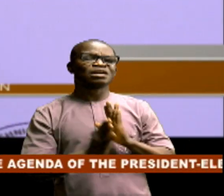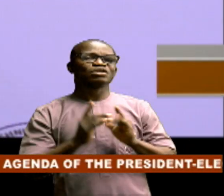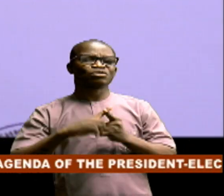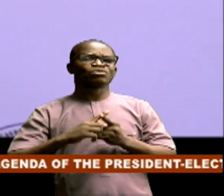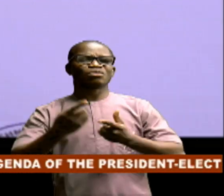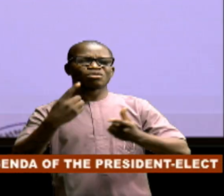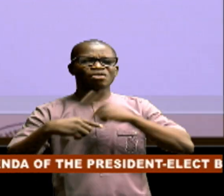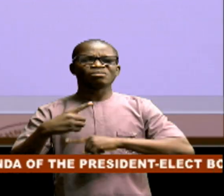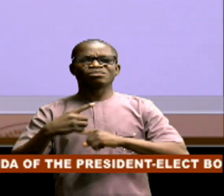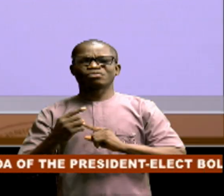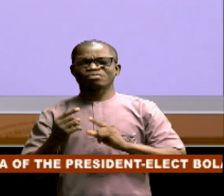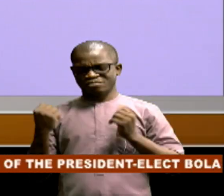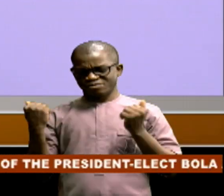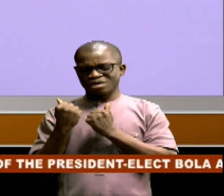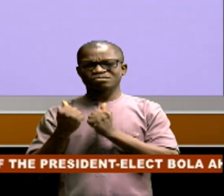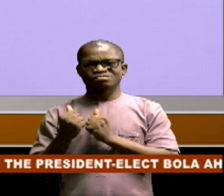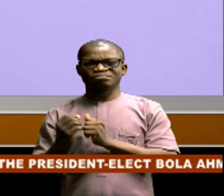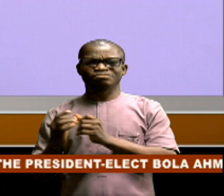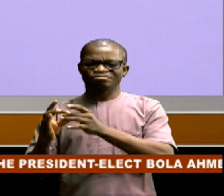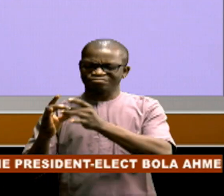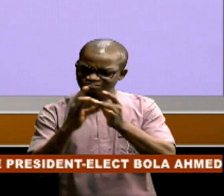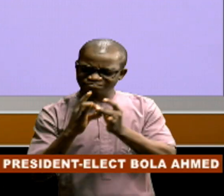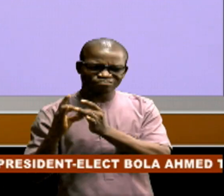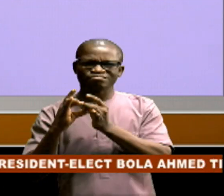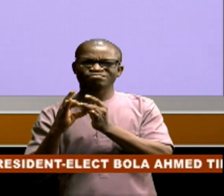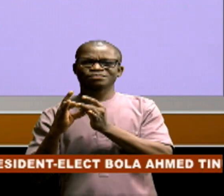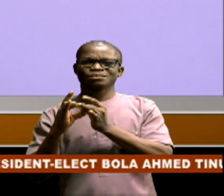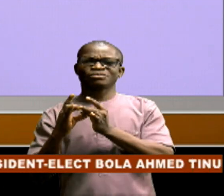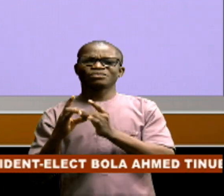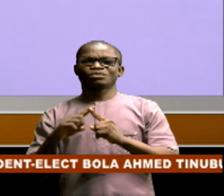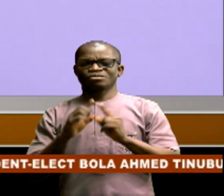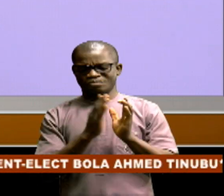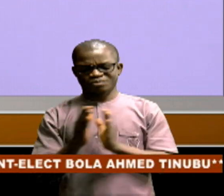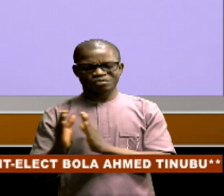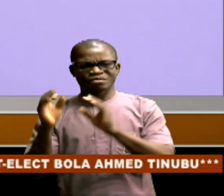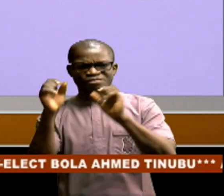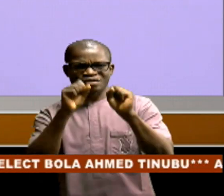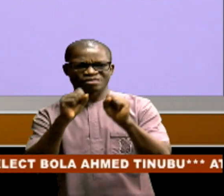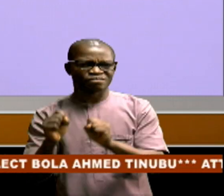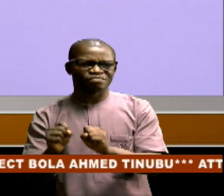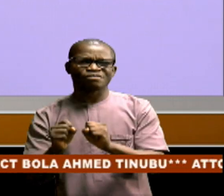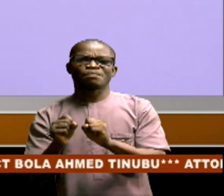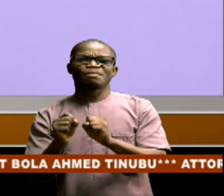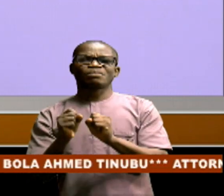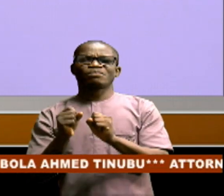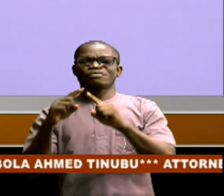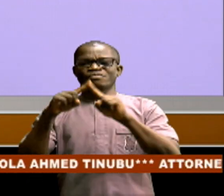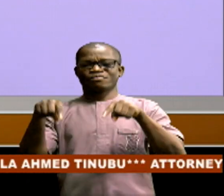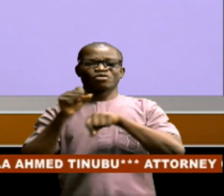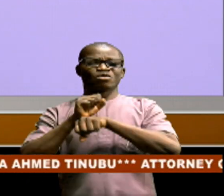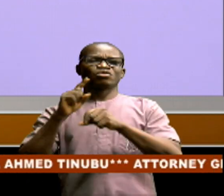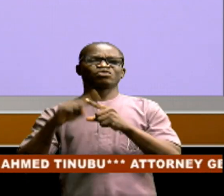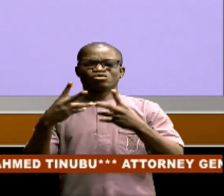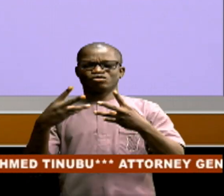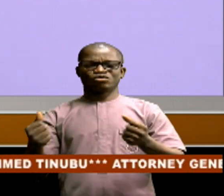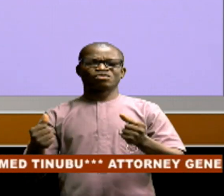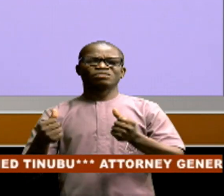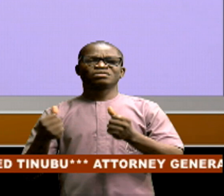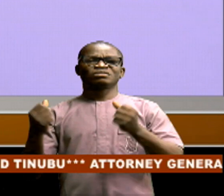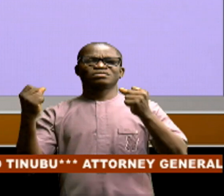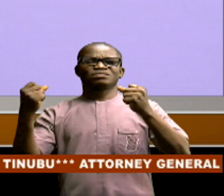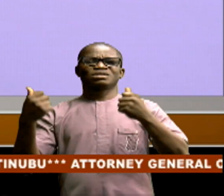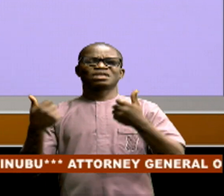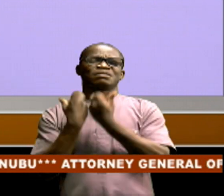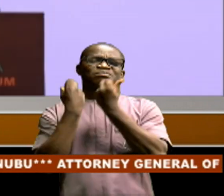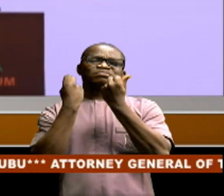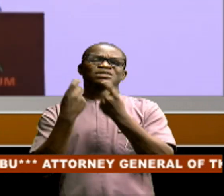front, and also lay down strategic frameworks to address the challenges arising in the new world